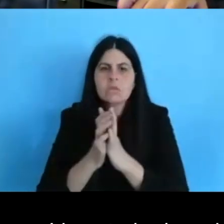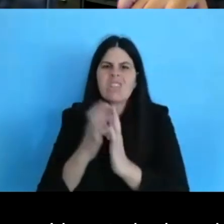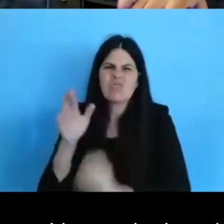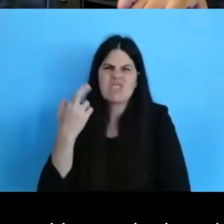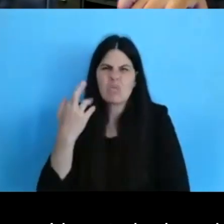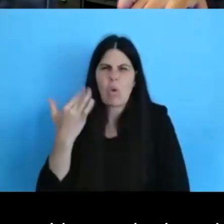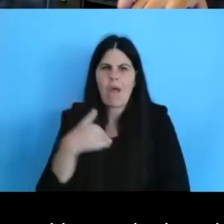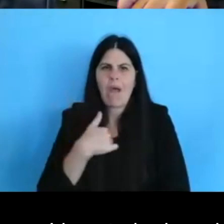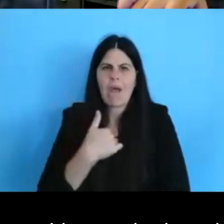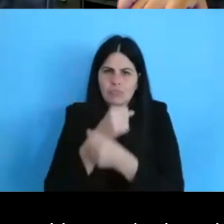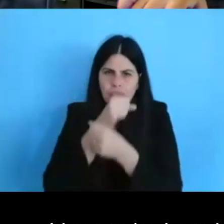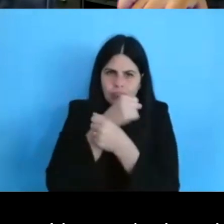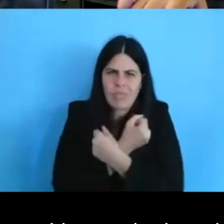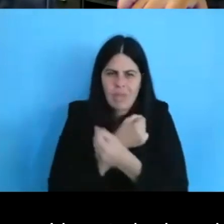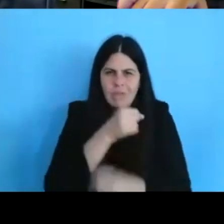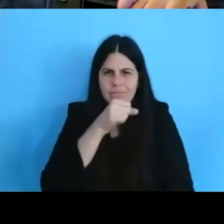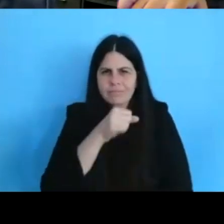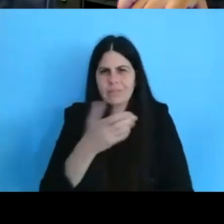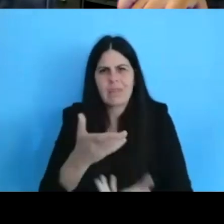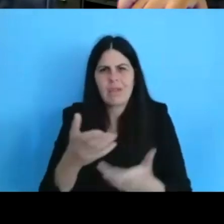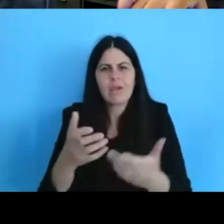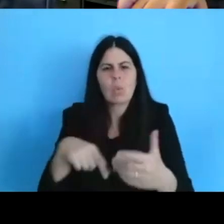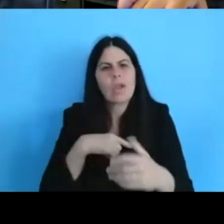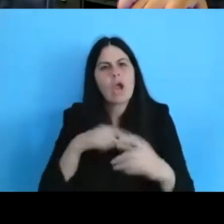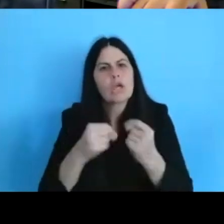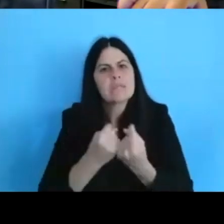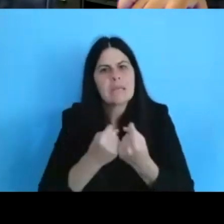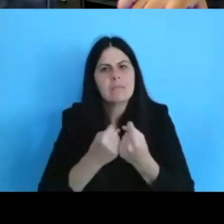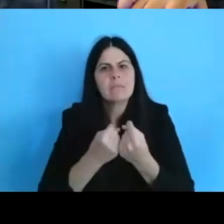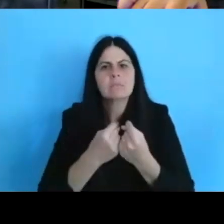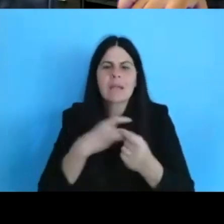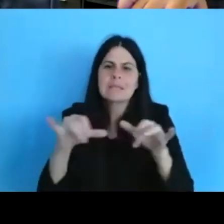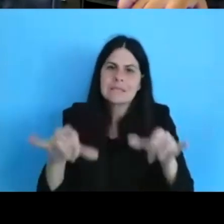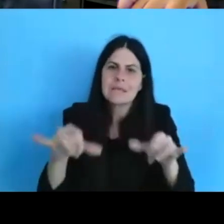team. You know, we really stick together and to help the veteran, help the families.